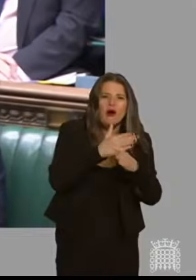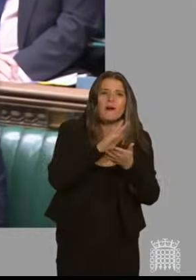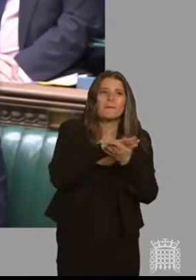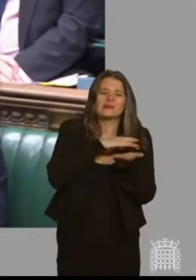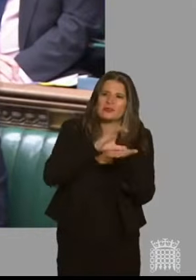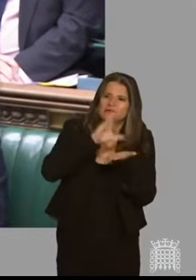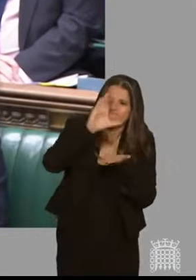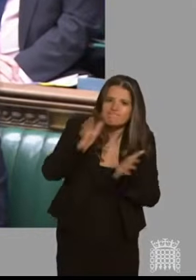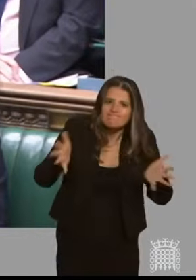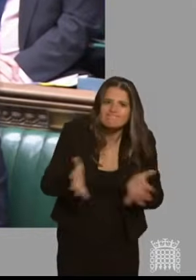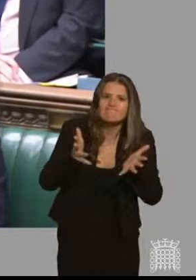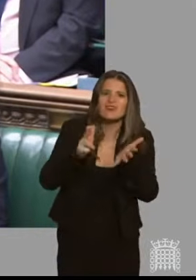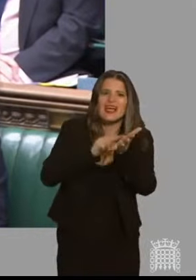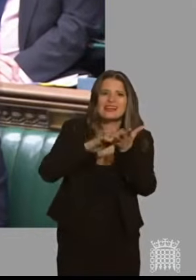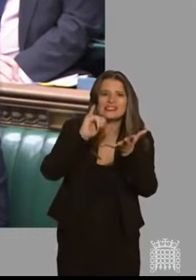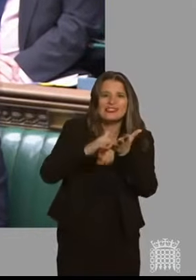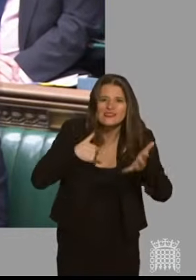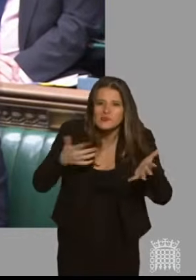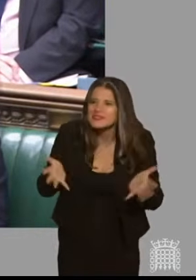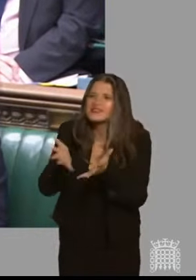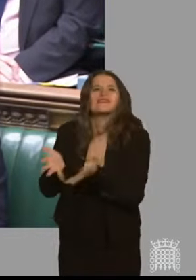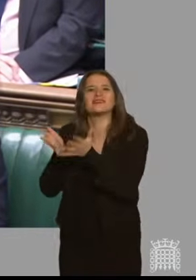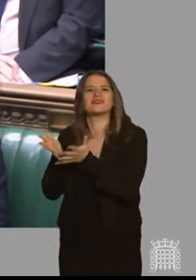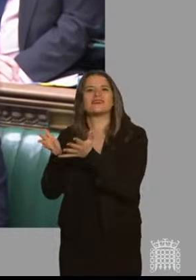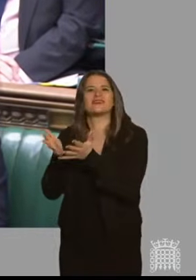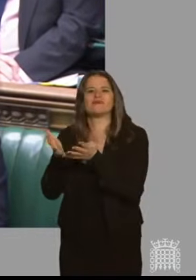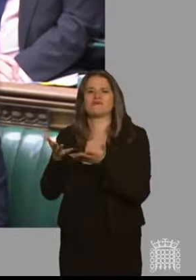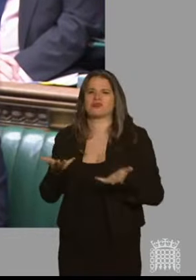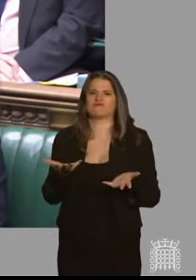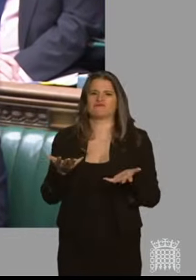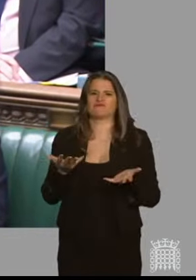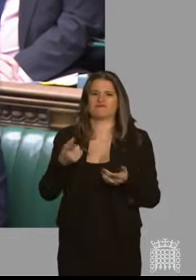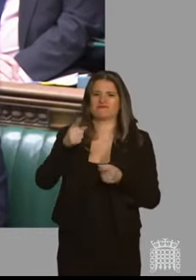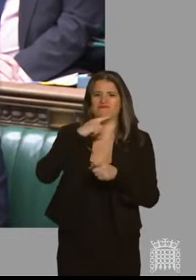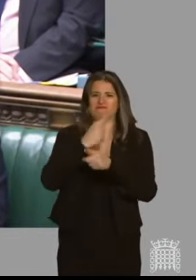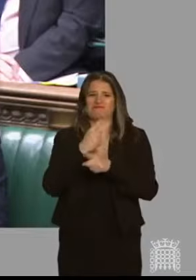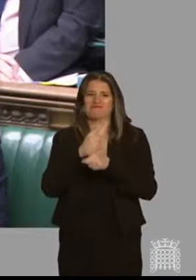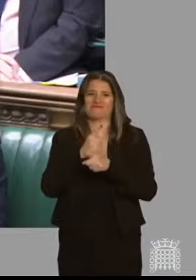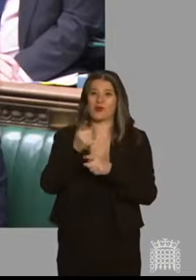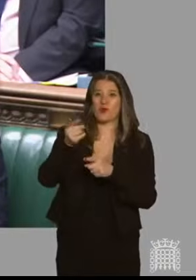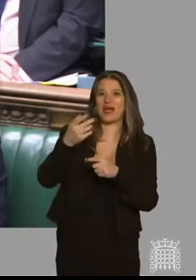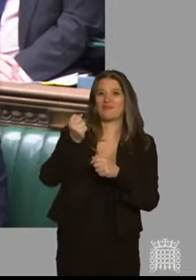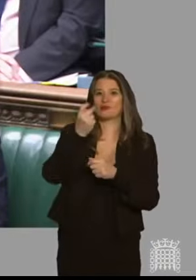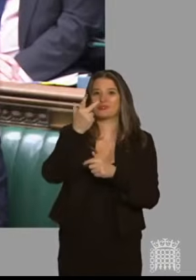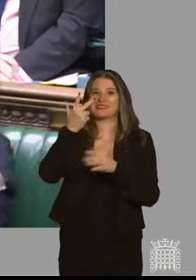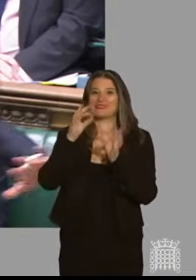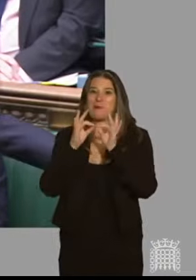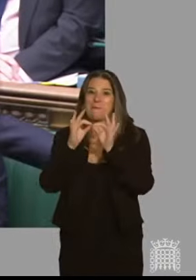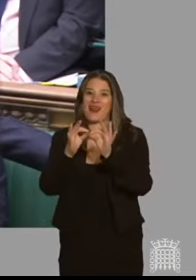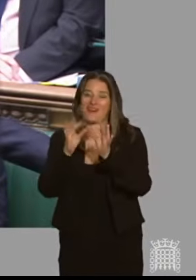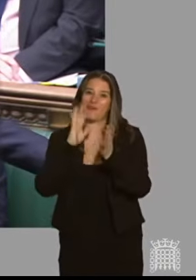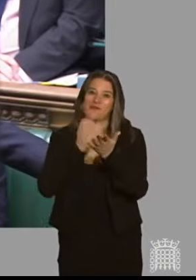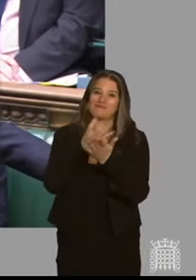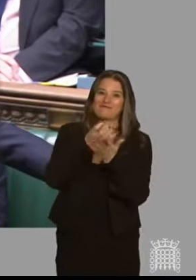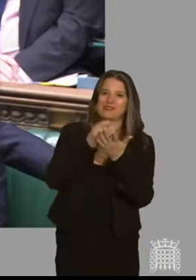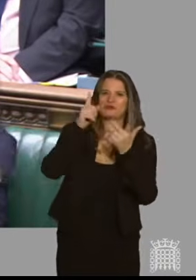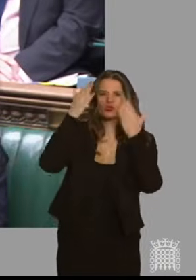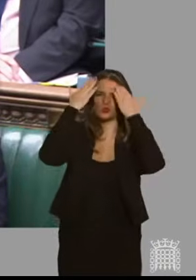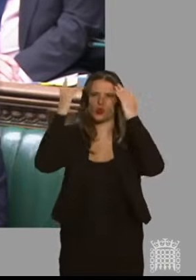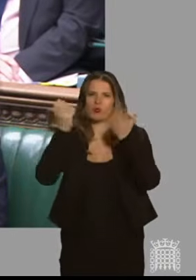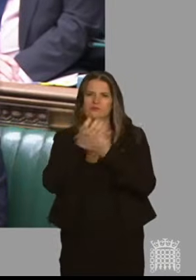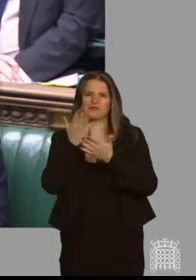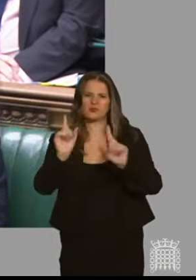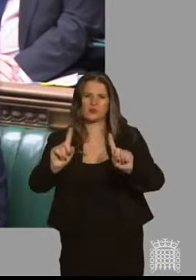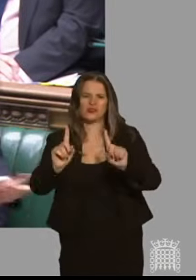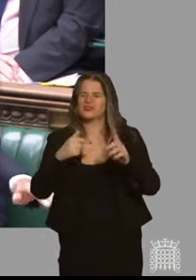here. Making Britain a clean energy superpower. He's still stuck to it, Mr. Speaker. And if you look through it carefully, there's billions in spending he's already